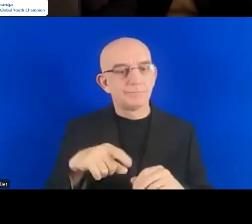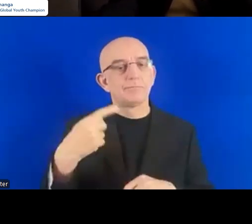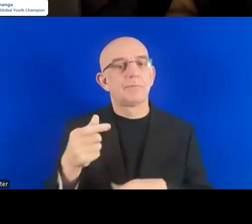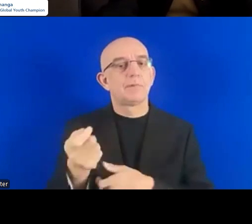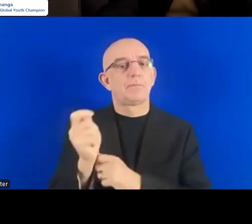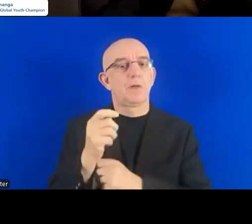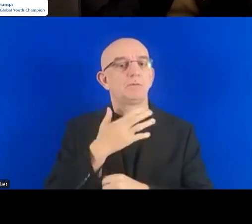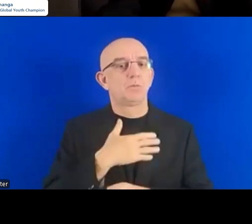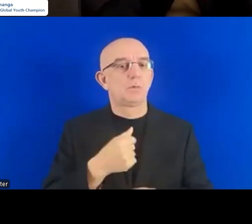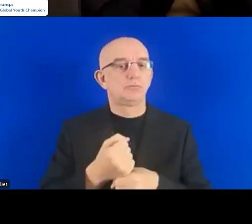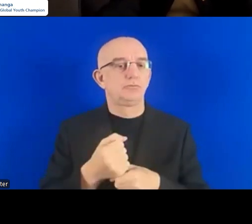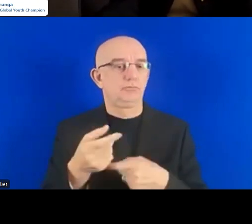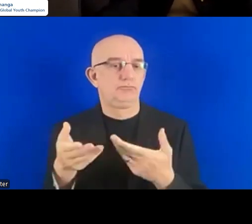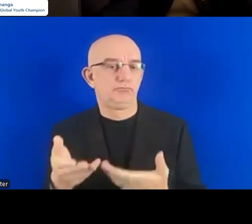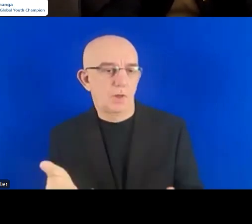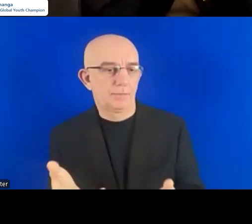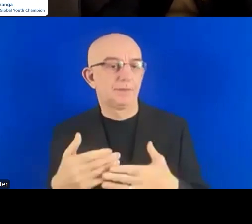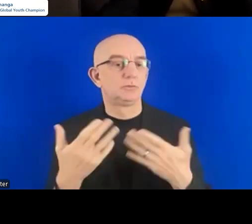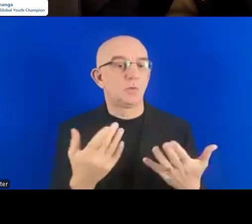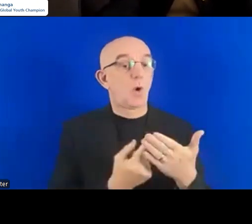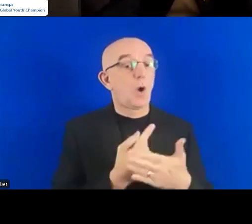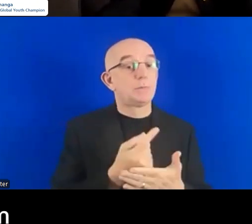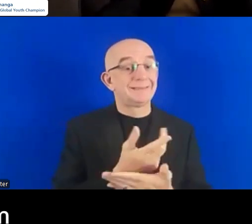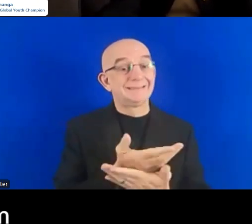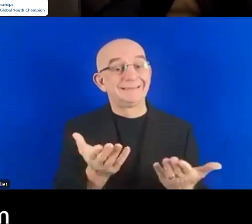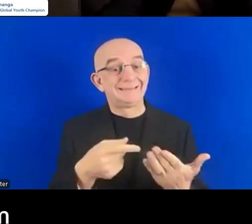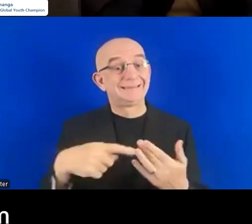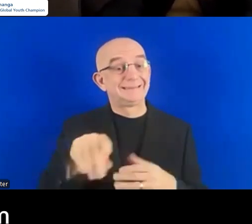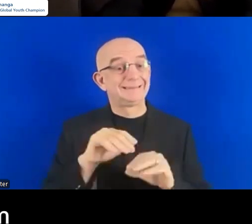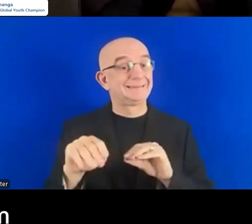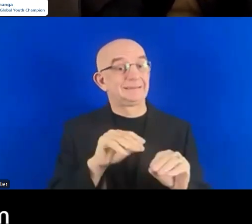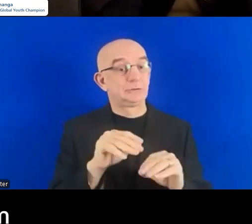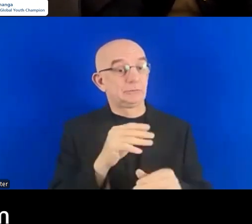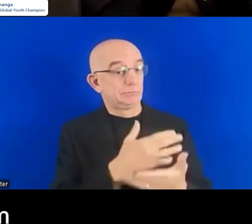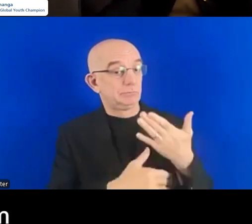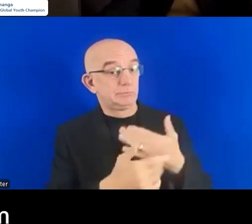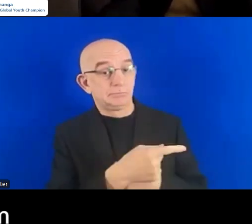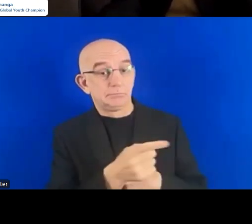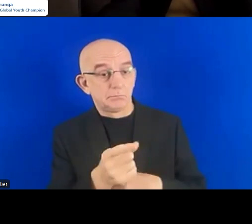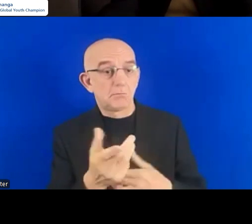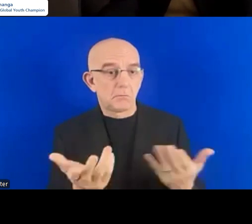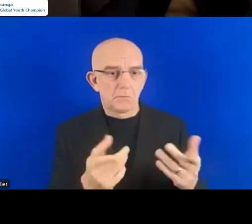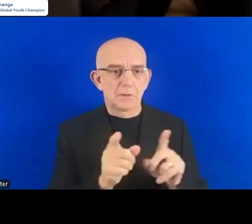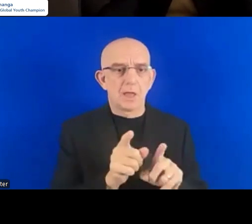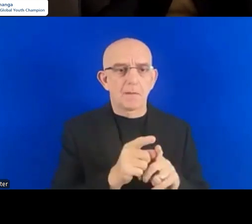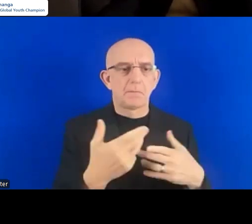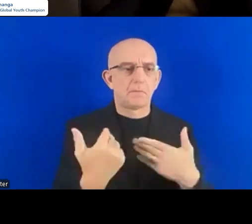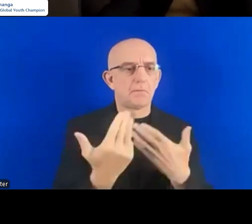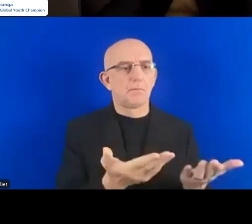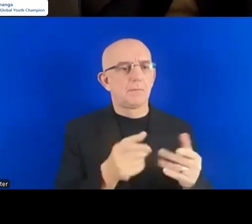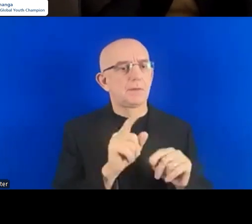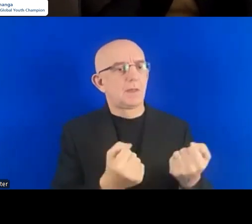assistive devices once they are identified. Then the government tries to its level best to support them to make their